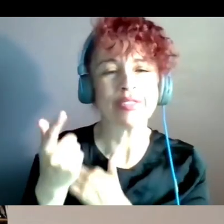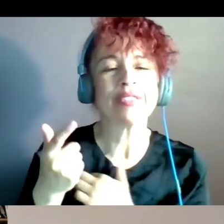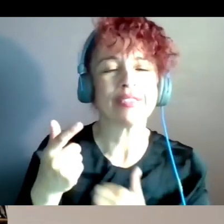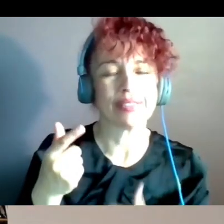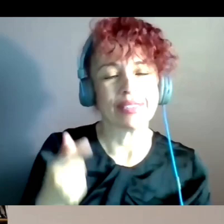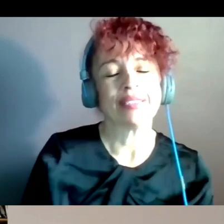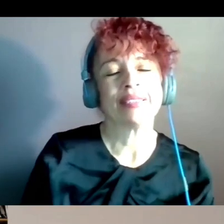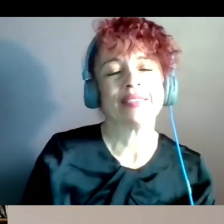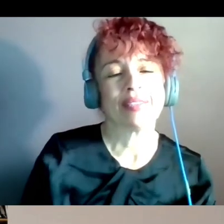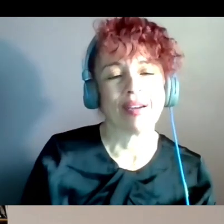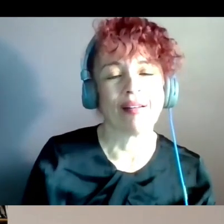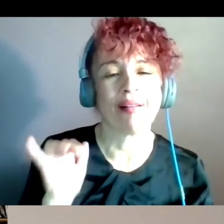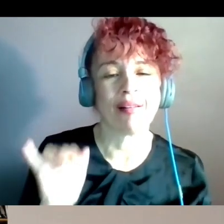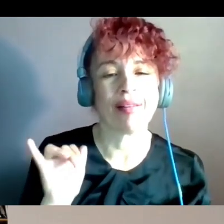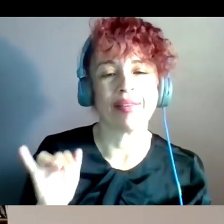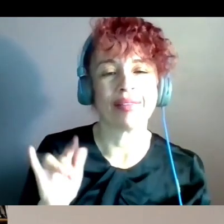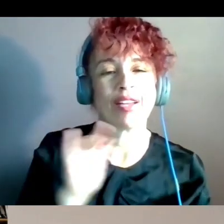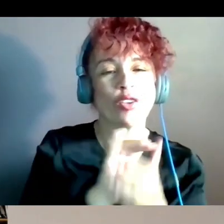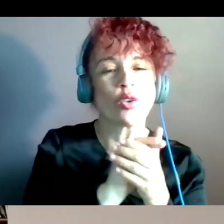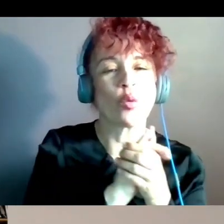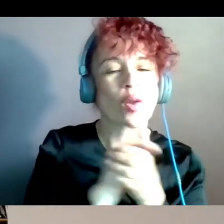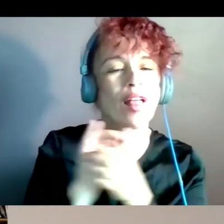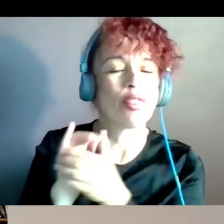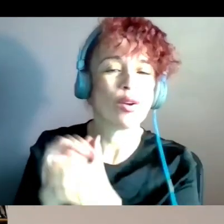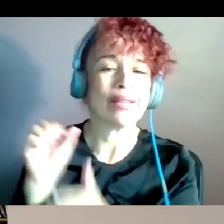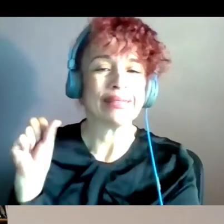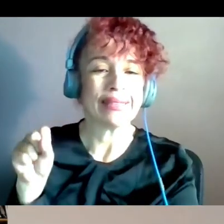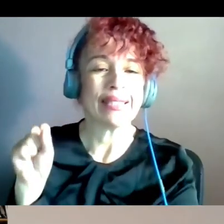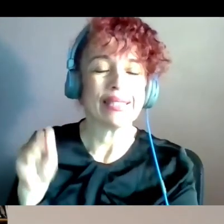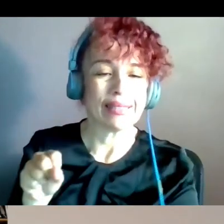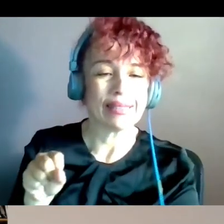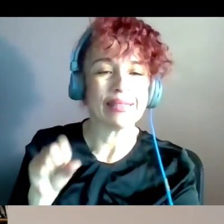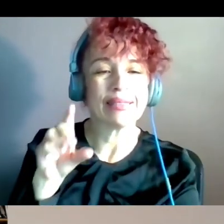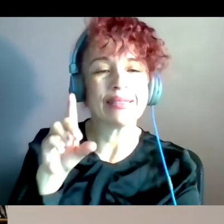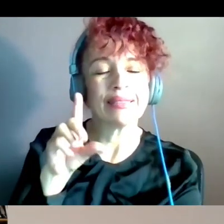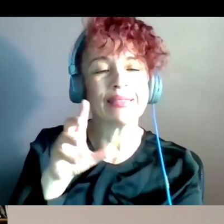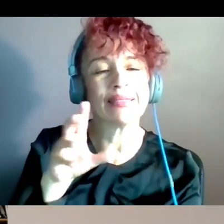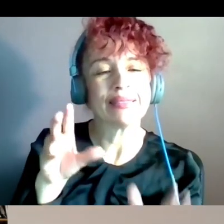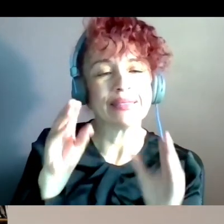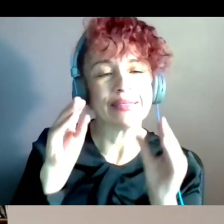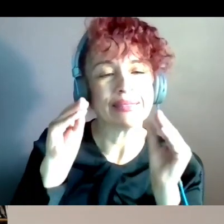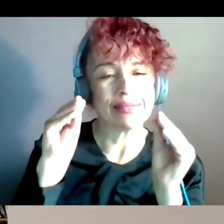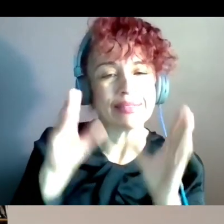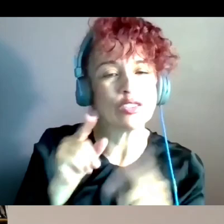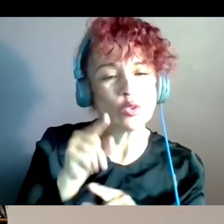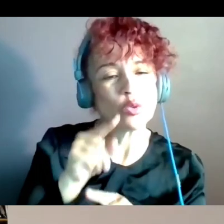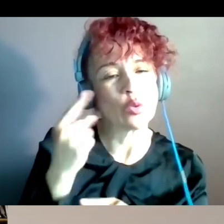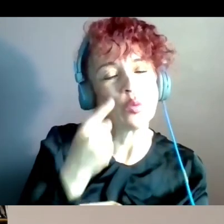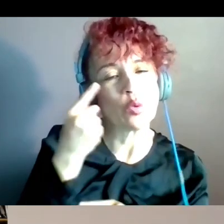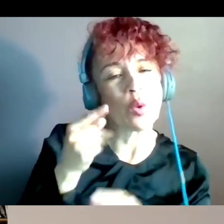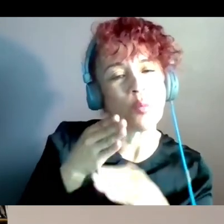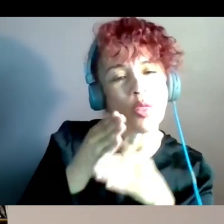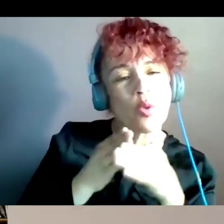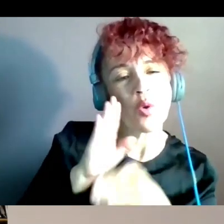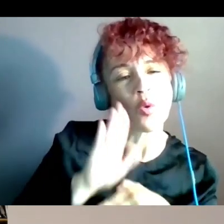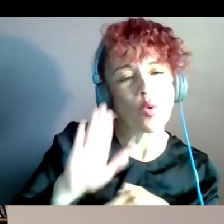least. Congratulations, I think. Yeah. Oh. Well, these projects then teach you something too, right? Not just about the wood, but about